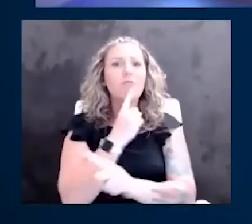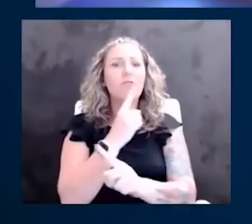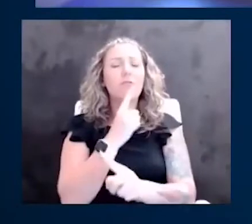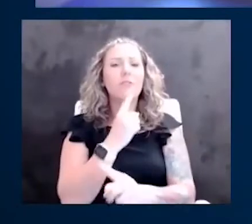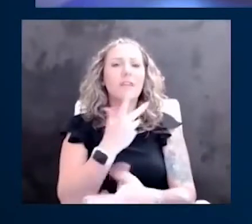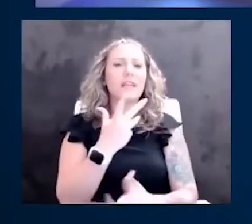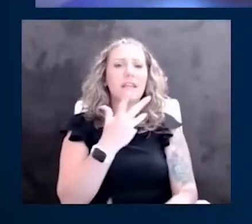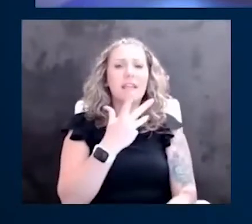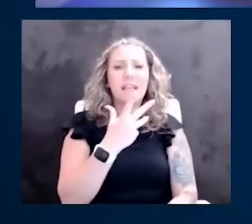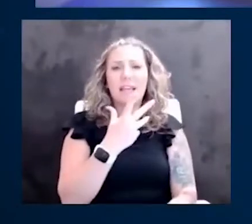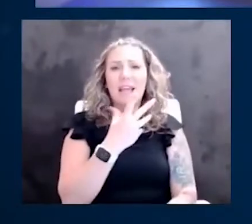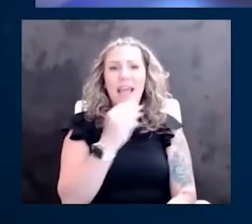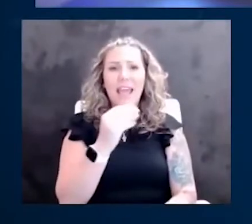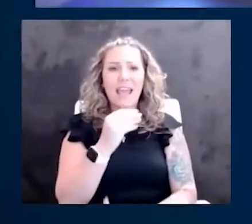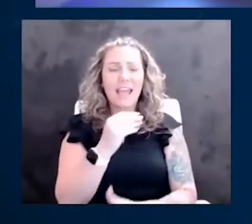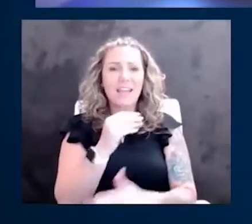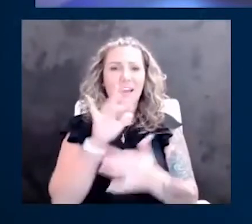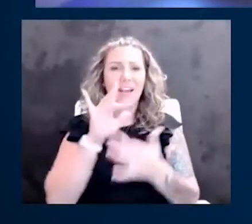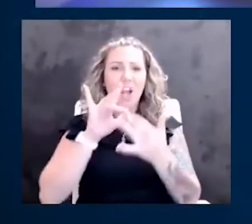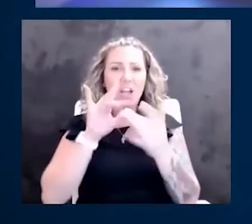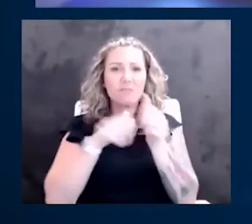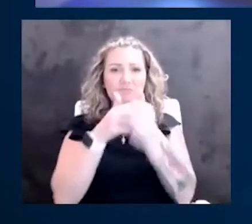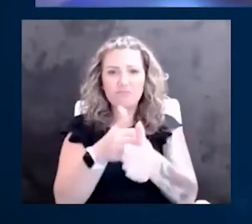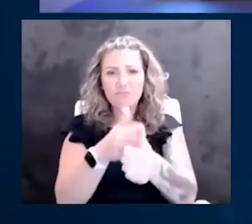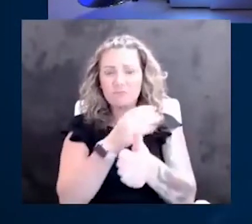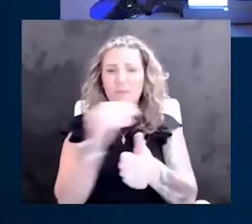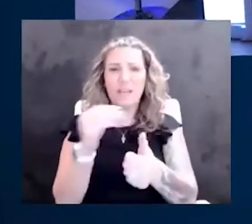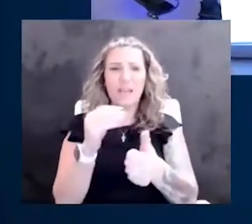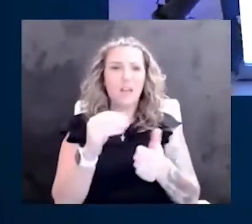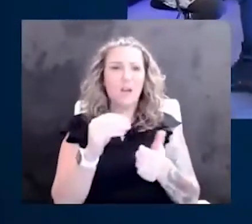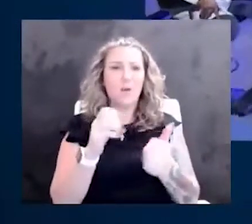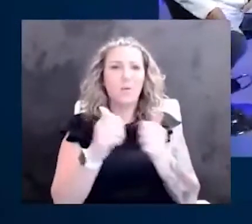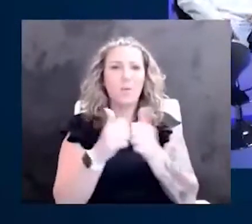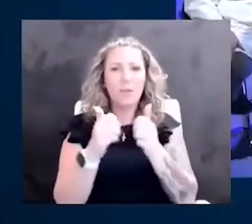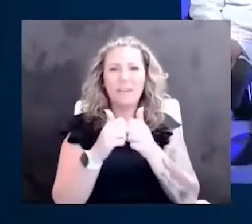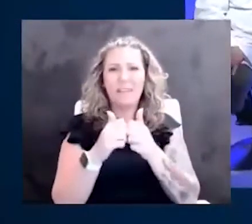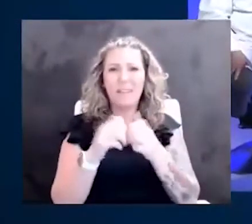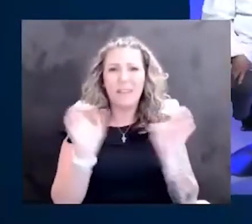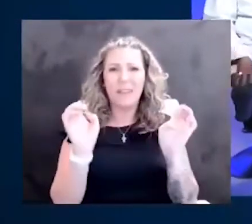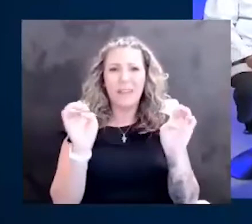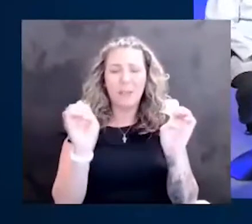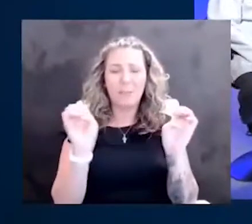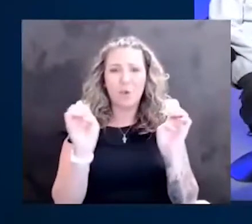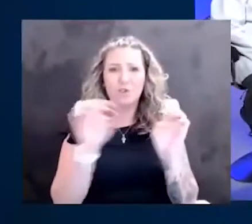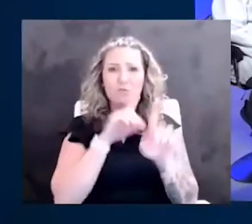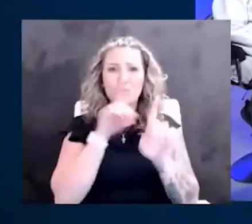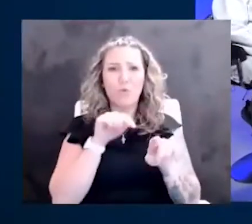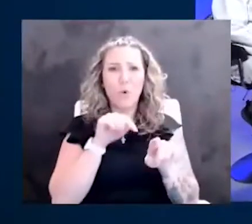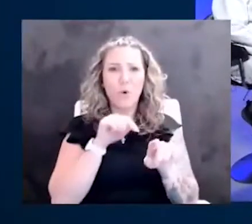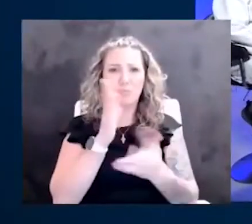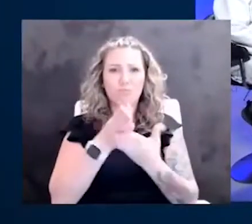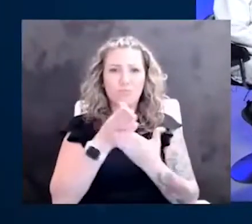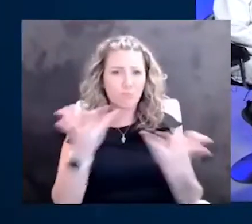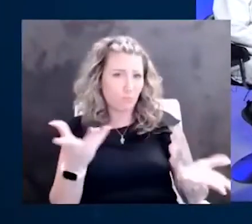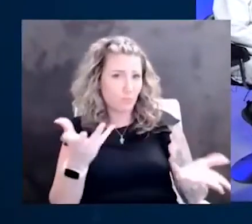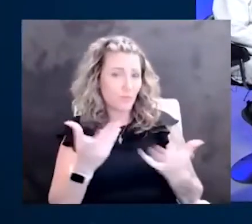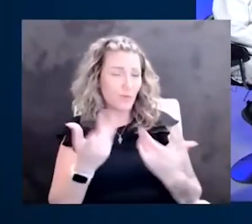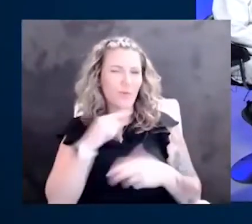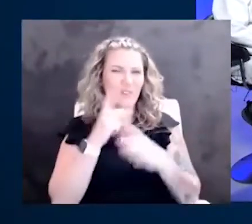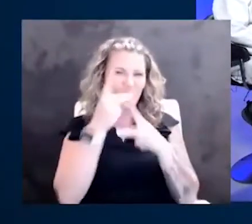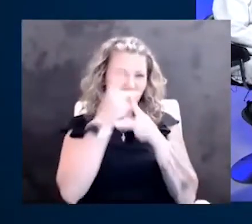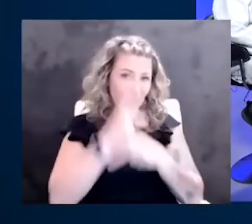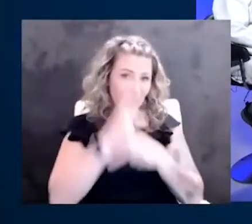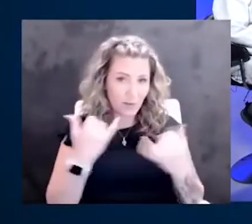the expiration of the emergency order. Right. Well, we're sorting that out right now. We'll